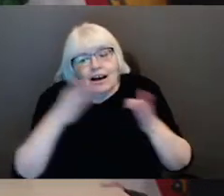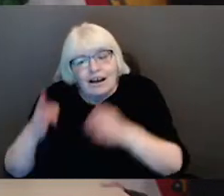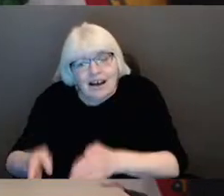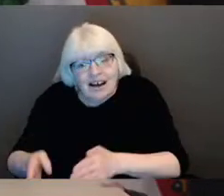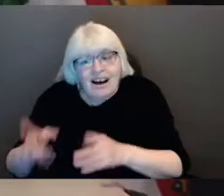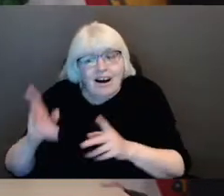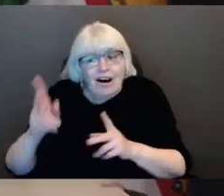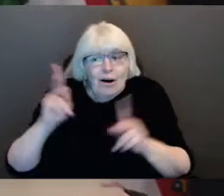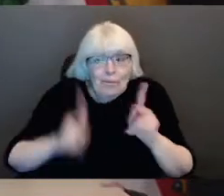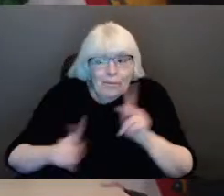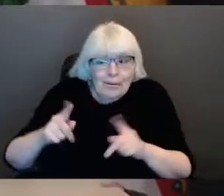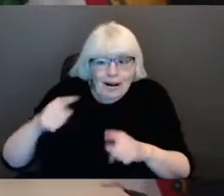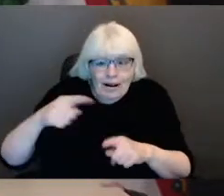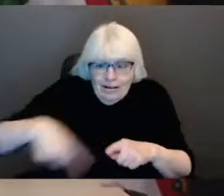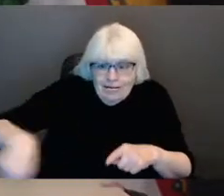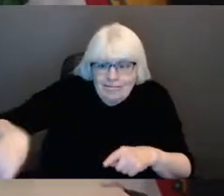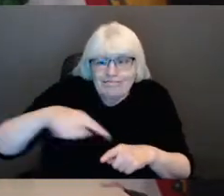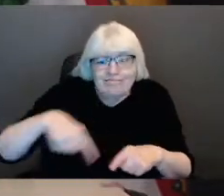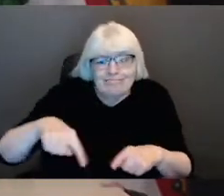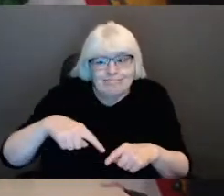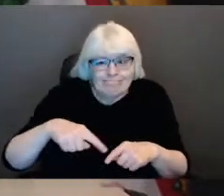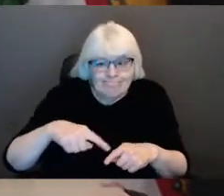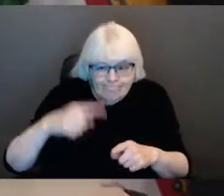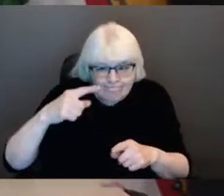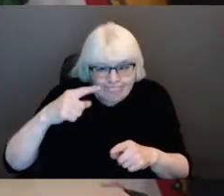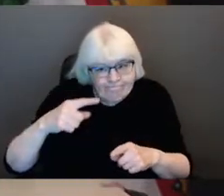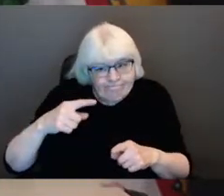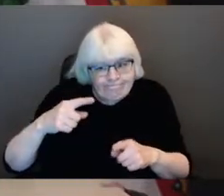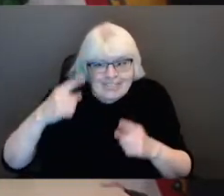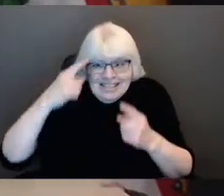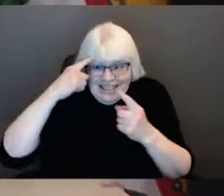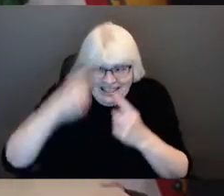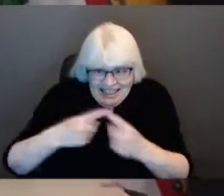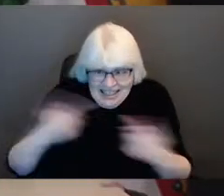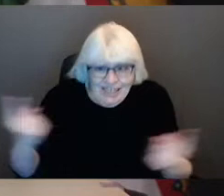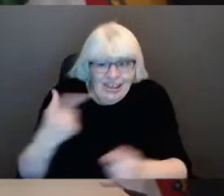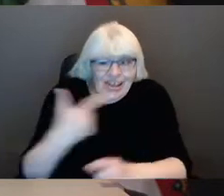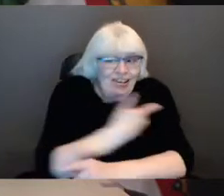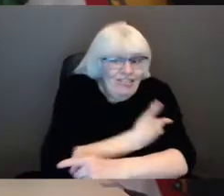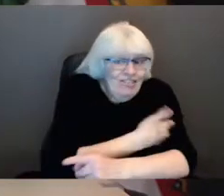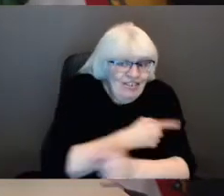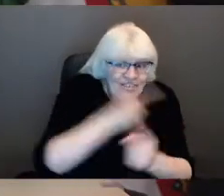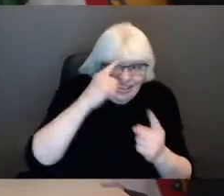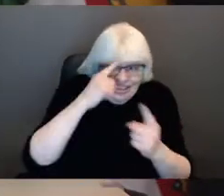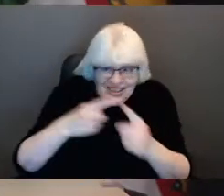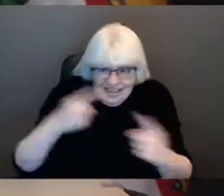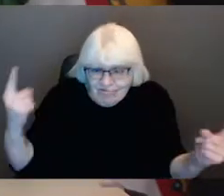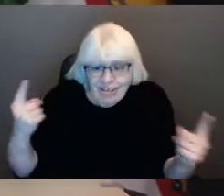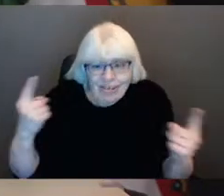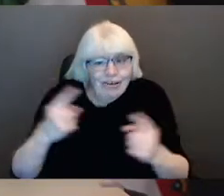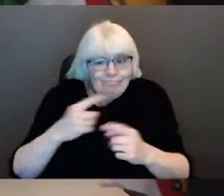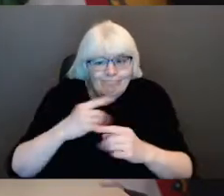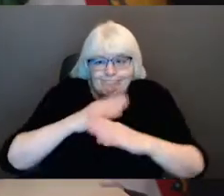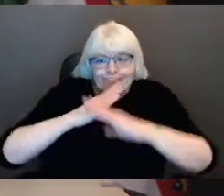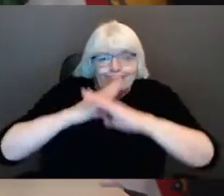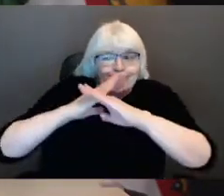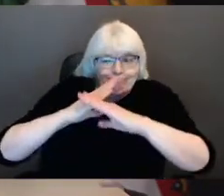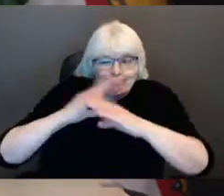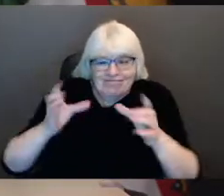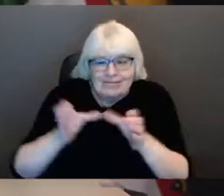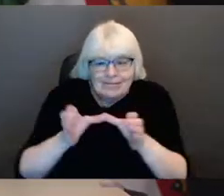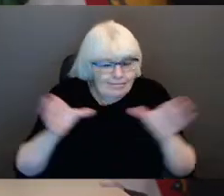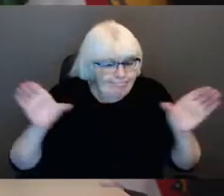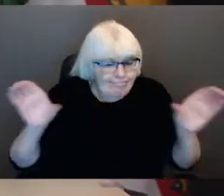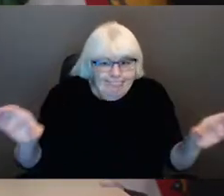whether they're anti-vaccination or anti-lockdown or things like that. So it's hard to put everybody in one, to pigeonhole them into